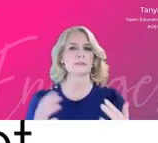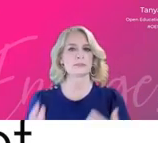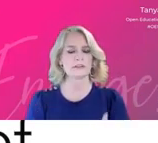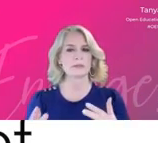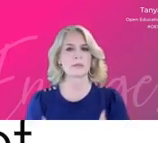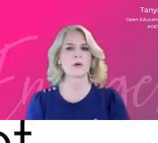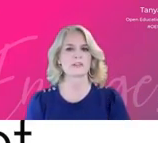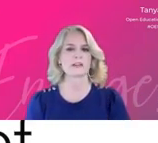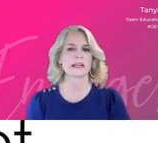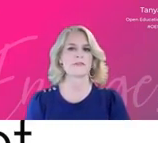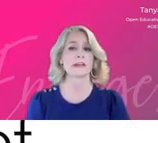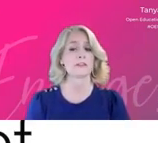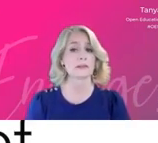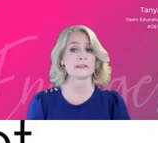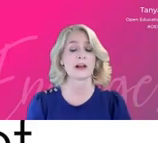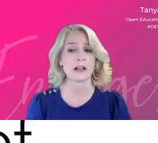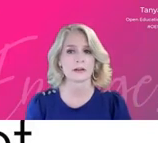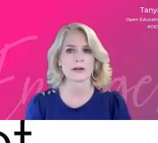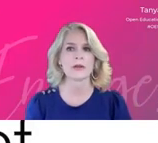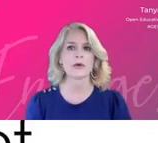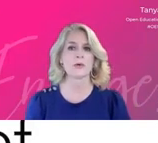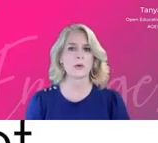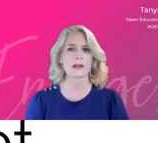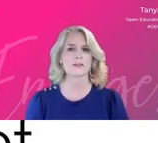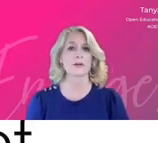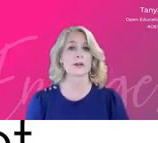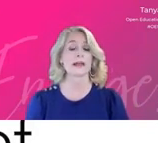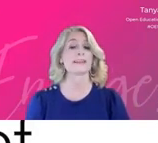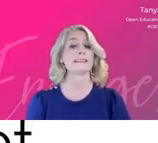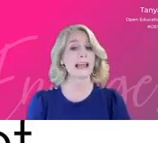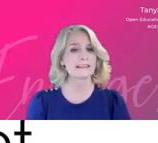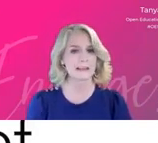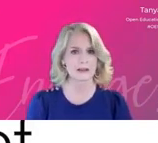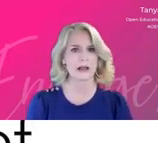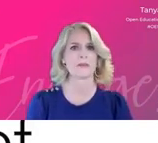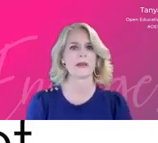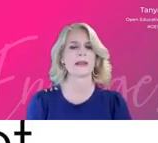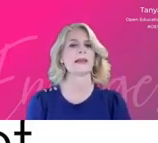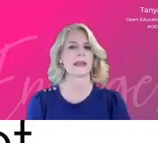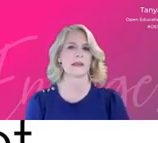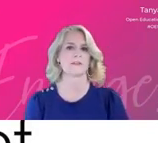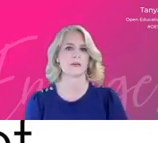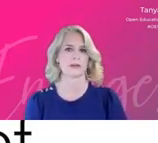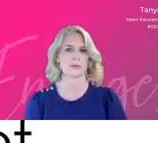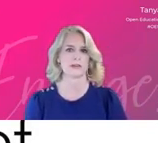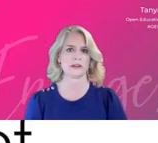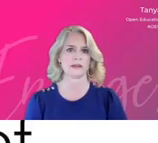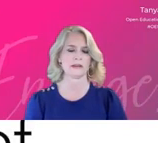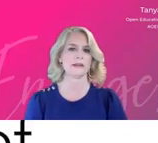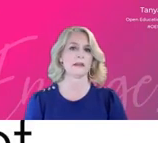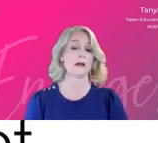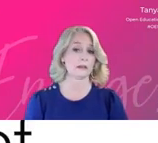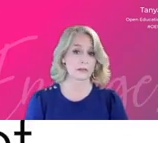it disproportionately affects students of color who go on to earn less income a decade after